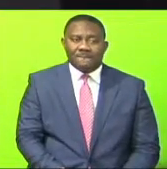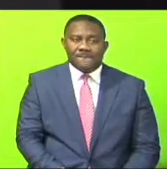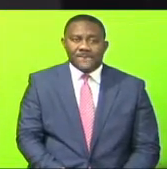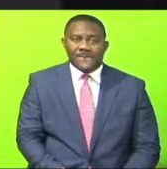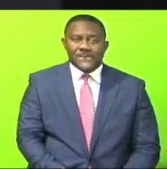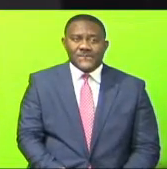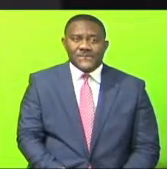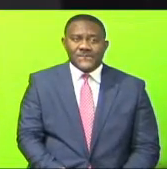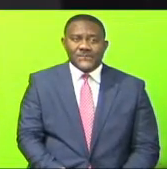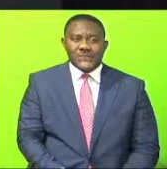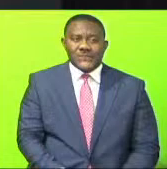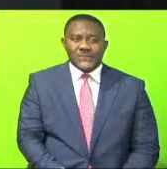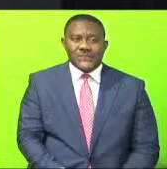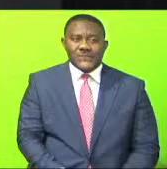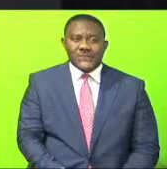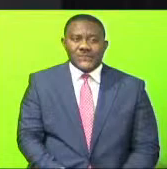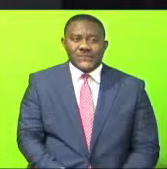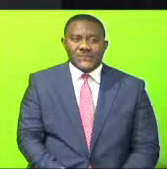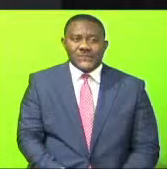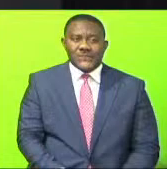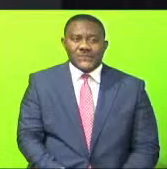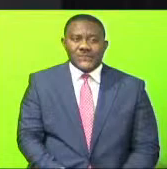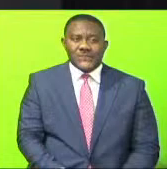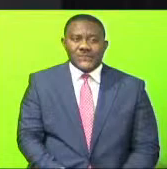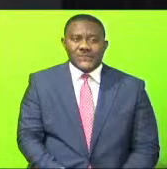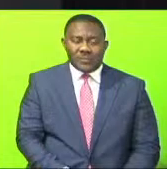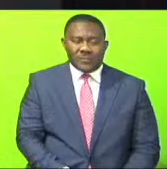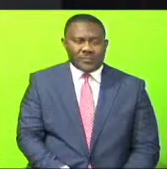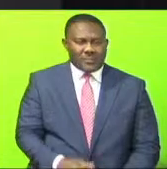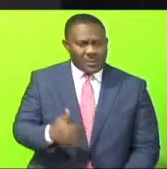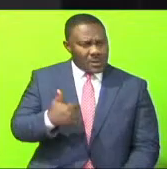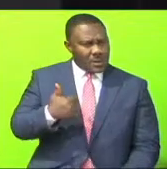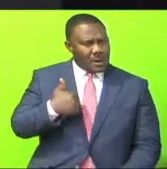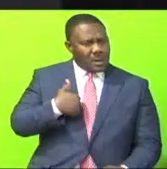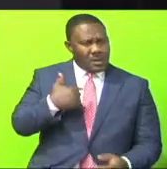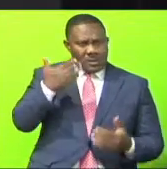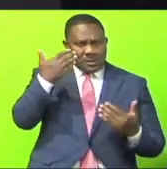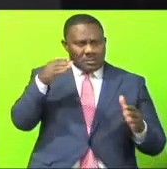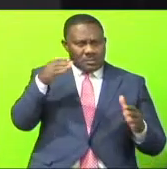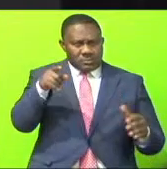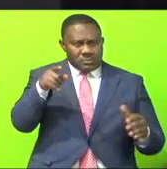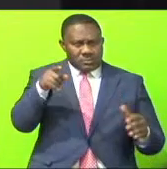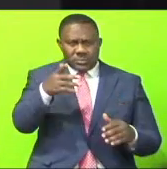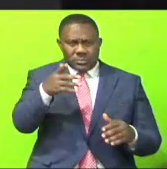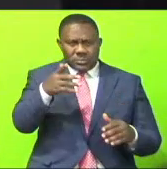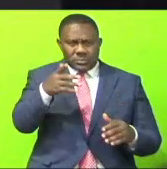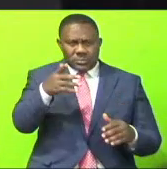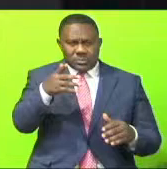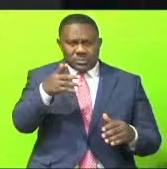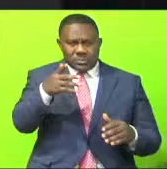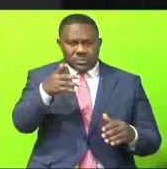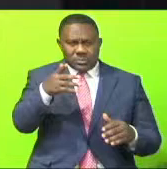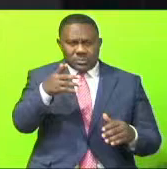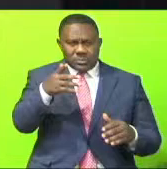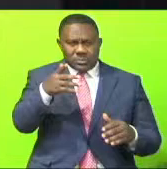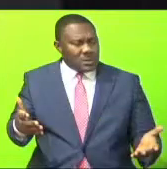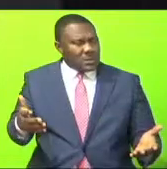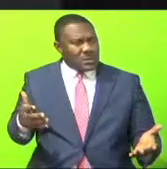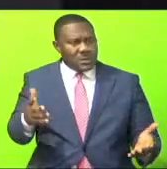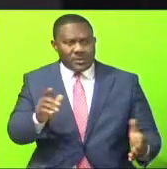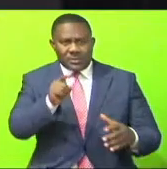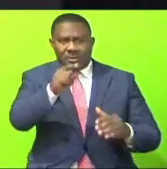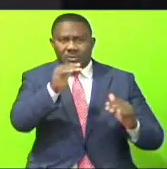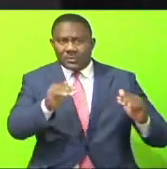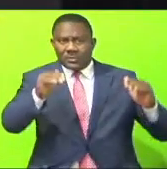I didn't know that the majority leader has taken out a suit in the Supreme Court. And in